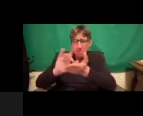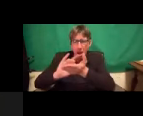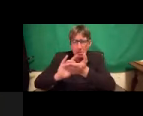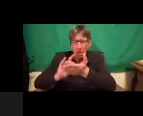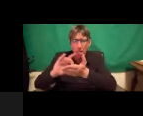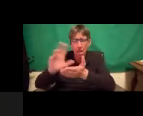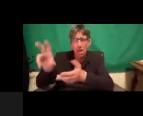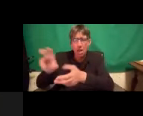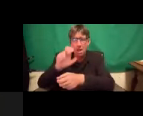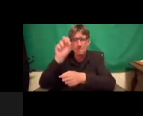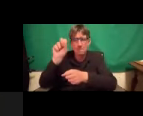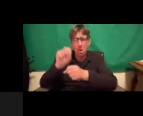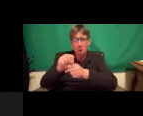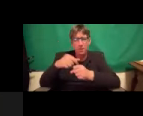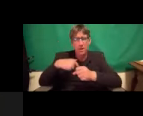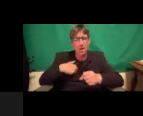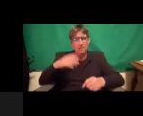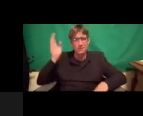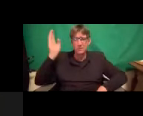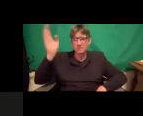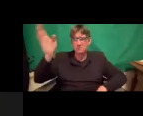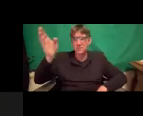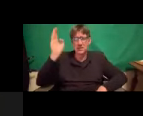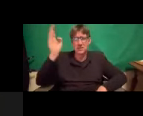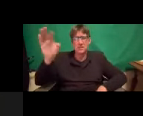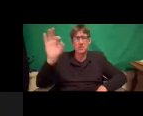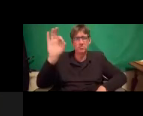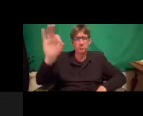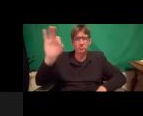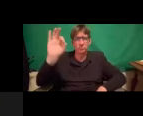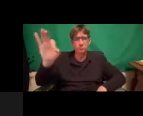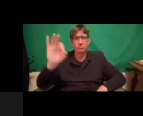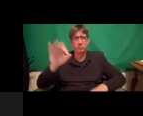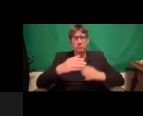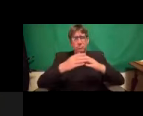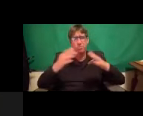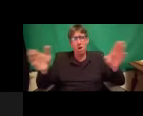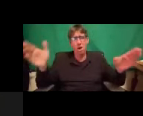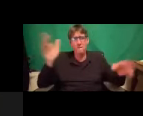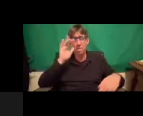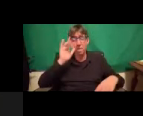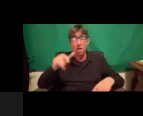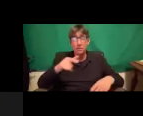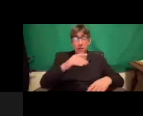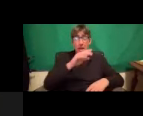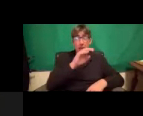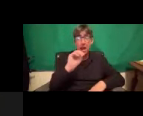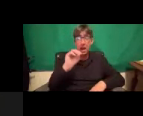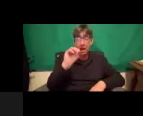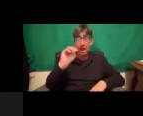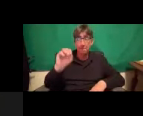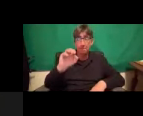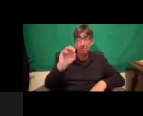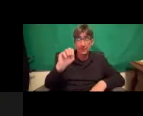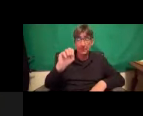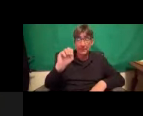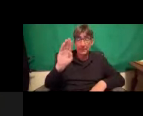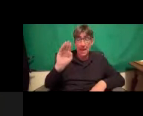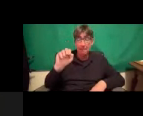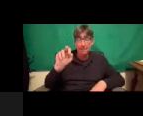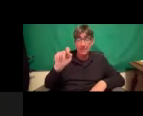wanted to voice that it seems here that the decision making that the MBTA is making isn't or is